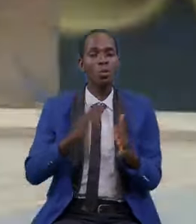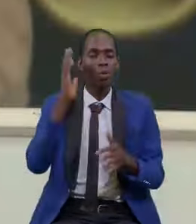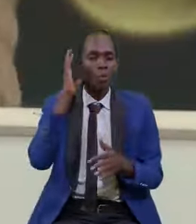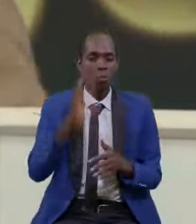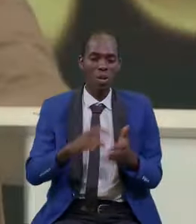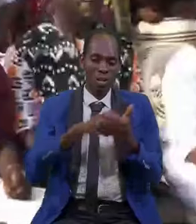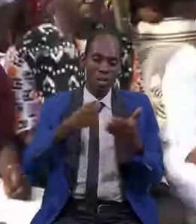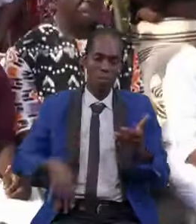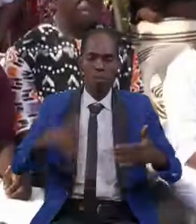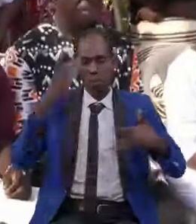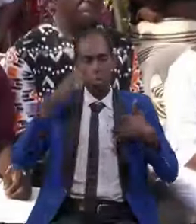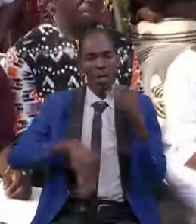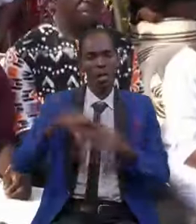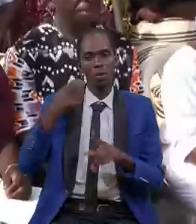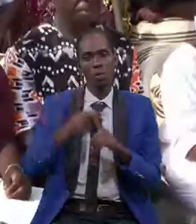away from you.